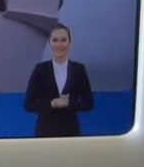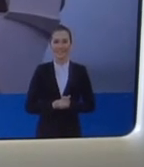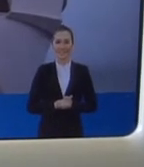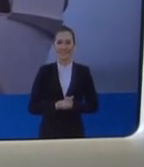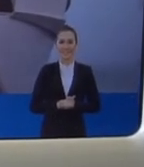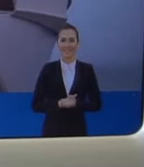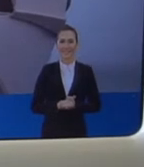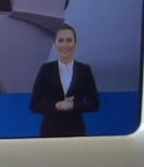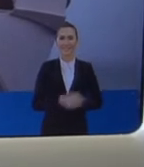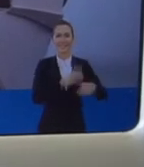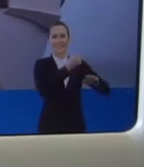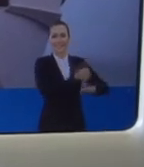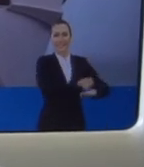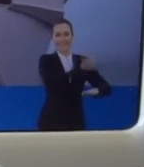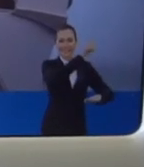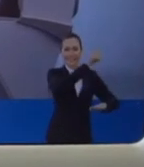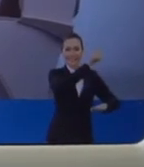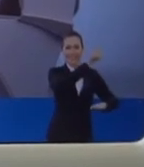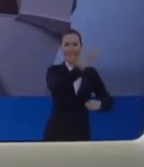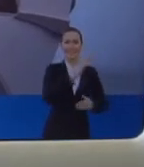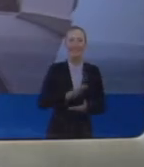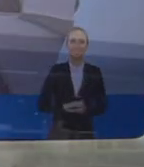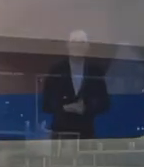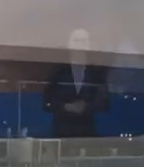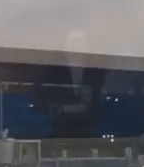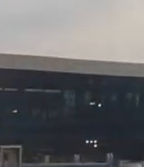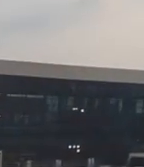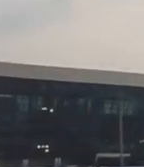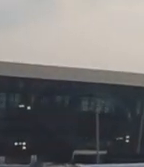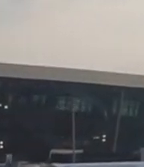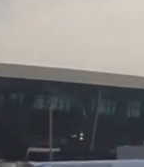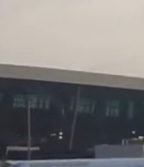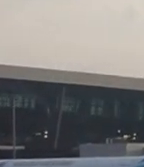Serta buka penutup jendela. And your window blind is raised.